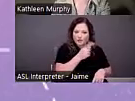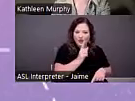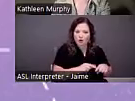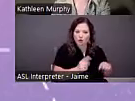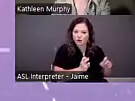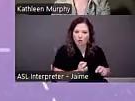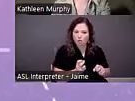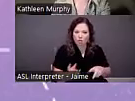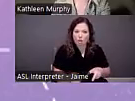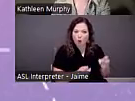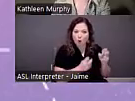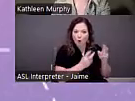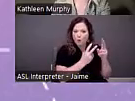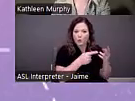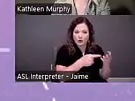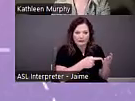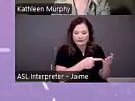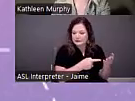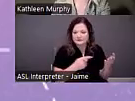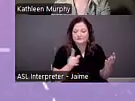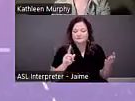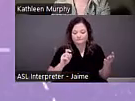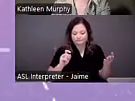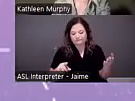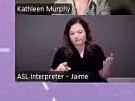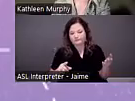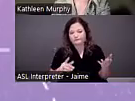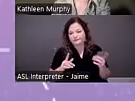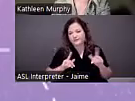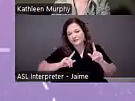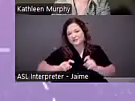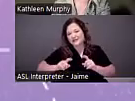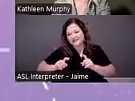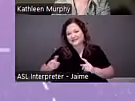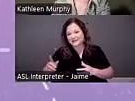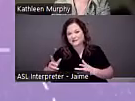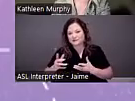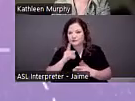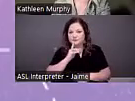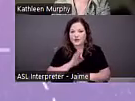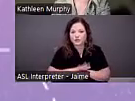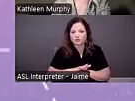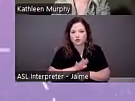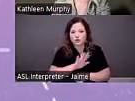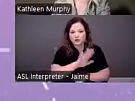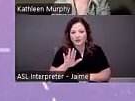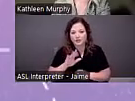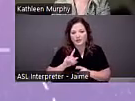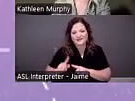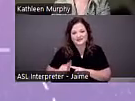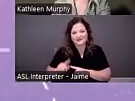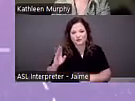So we did some adjustments there during the usability testing to make sure that it works with different browsers.